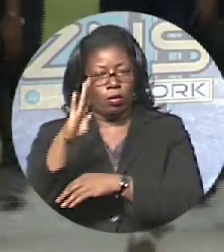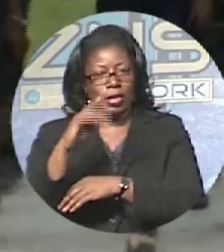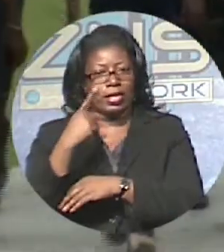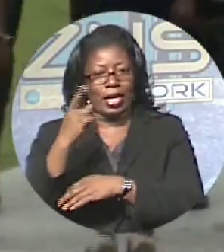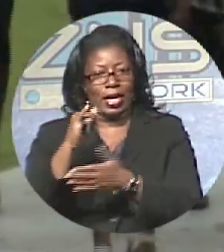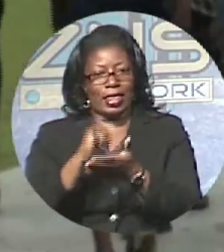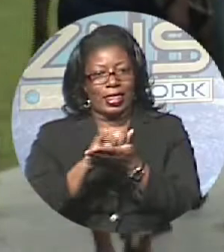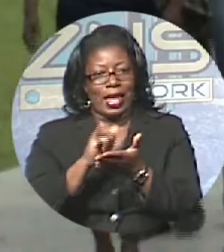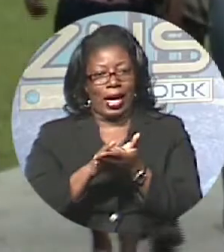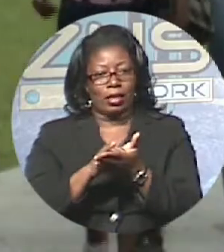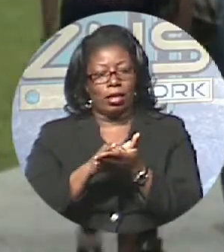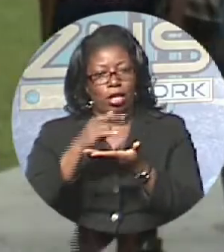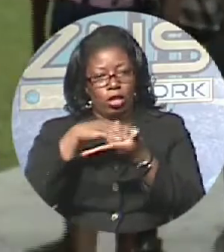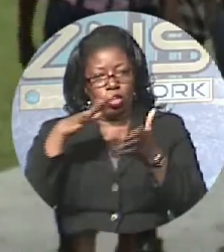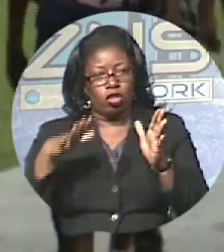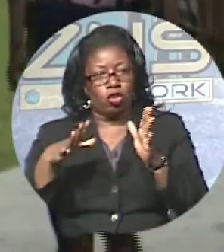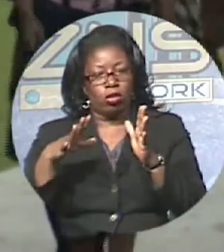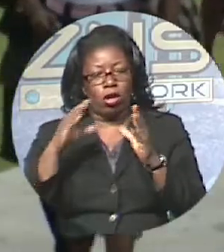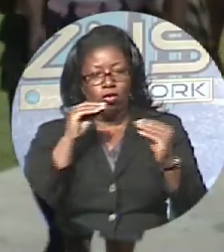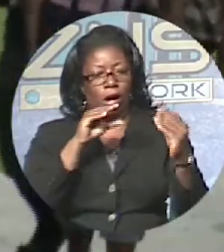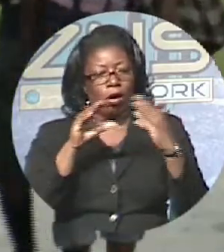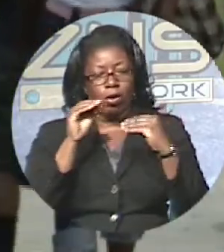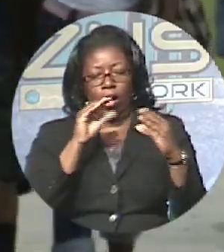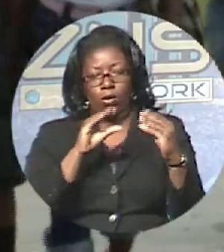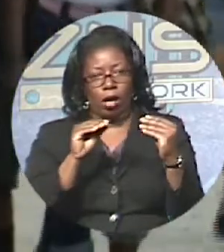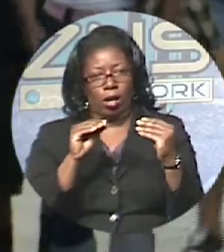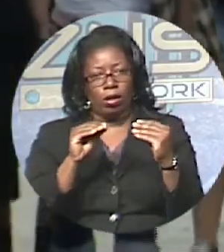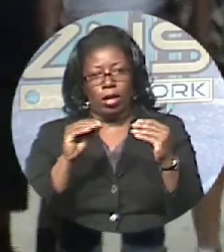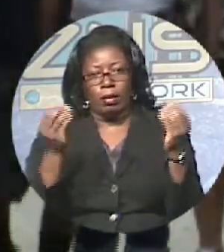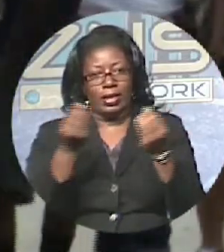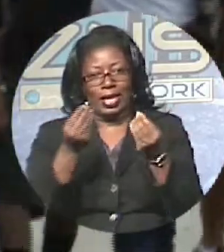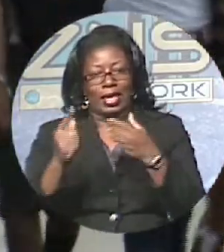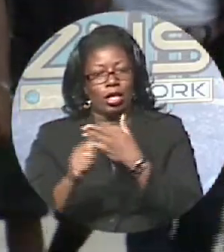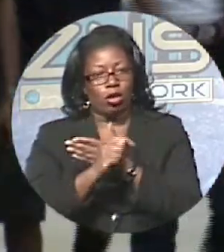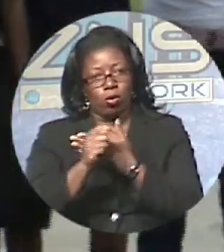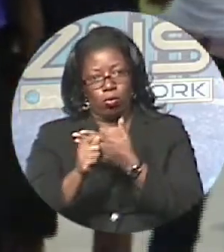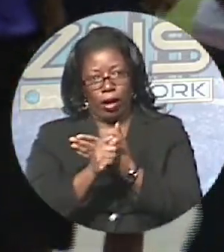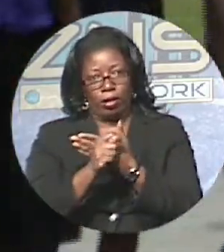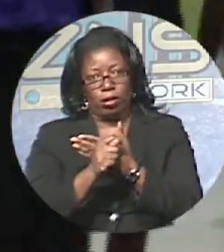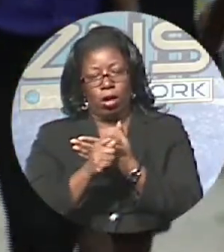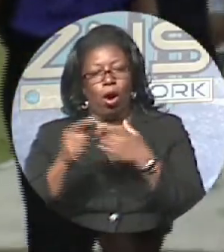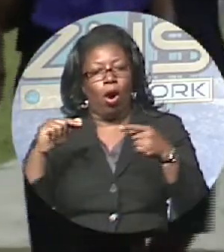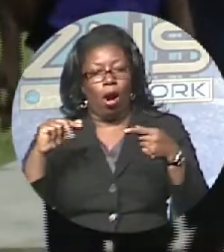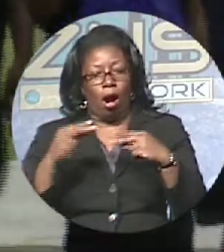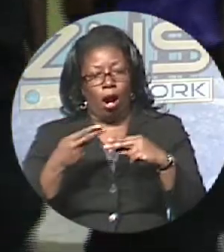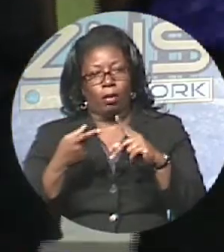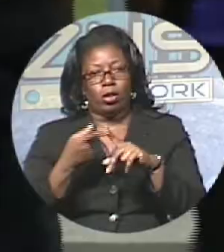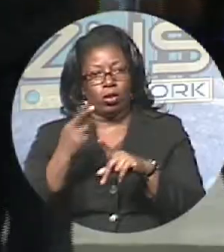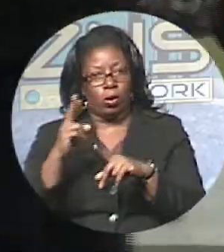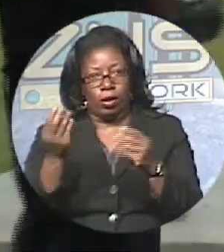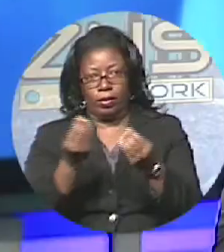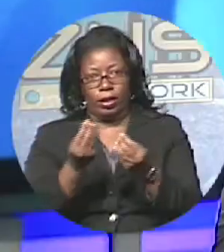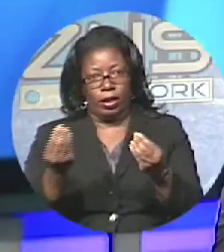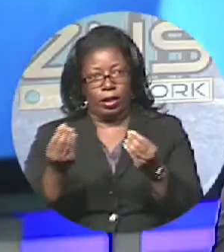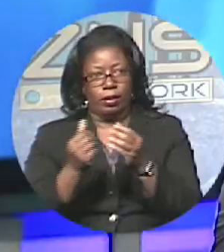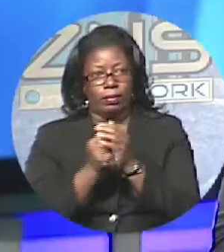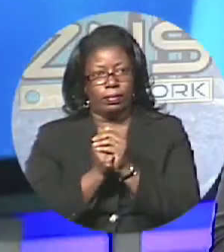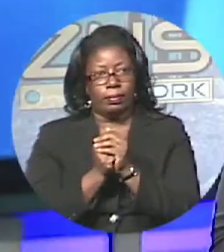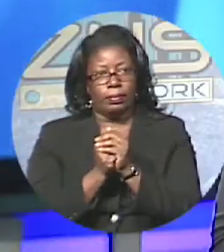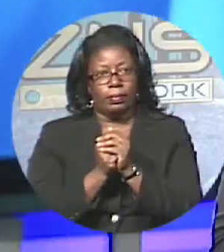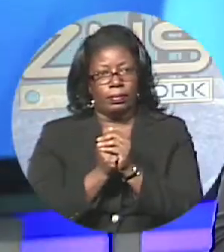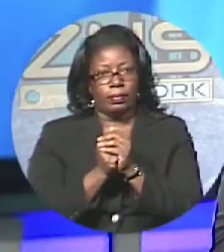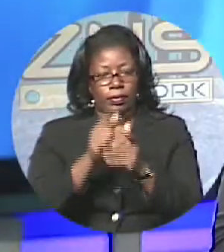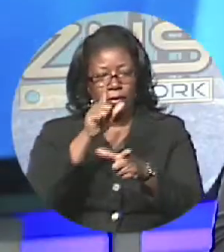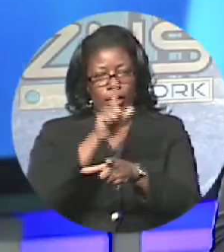got rowdy, there was no violence or threats of harm to the president. Andrew Knowles, ZNS Network News.